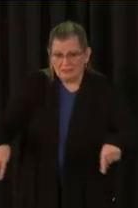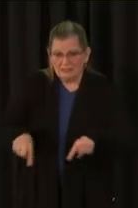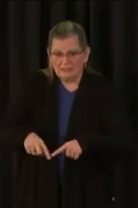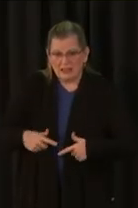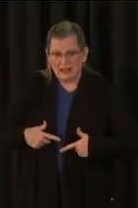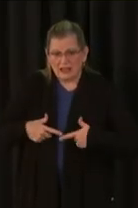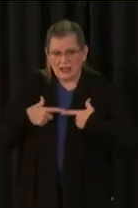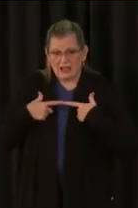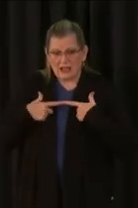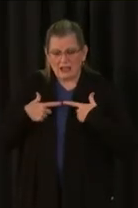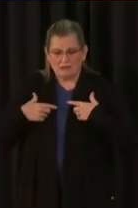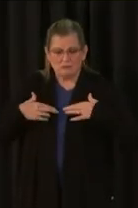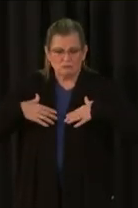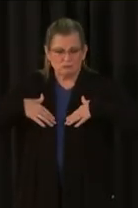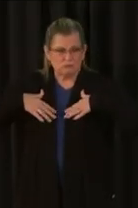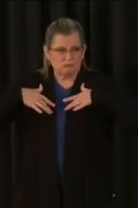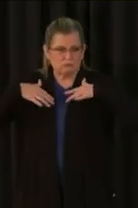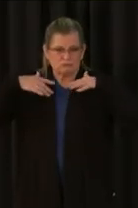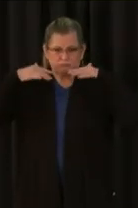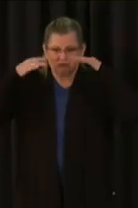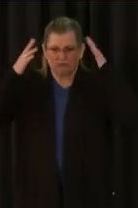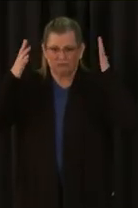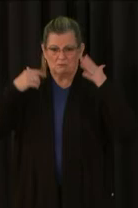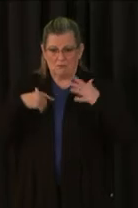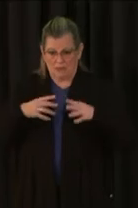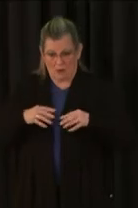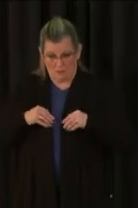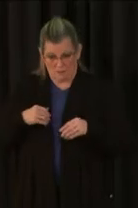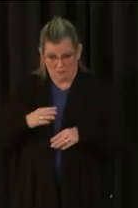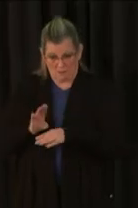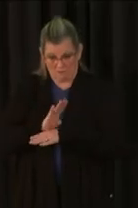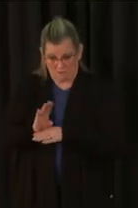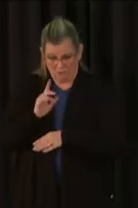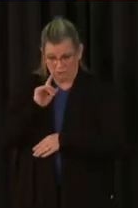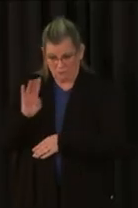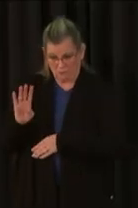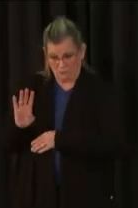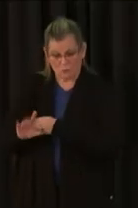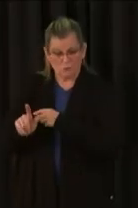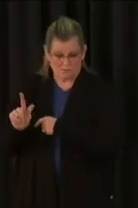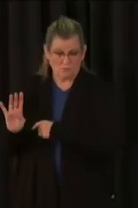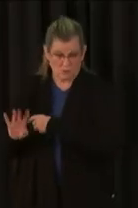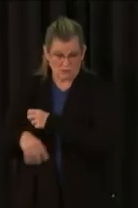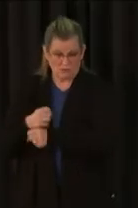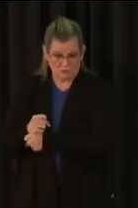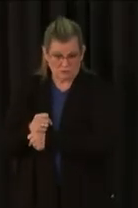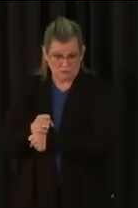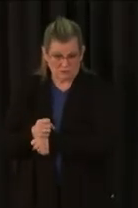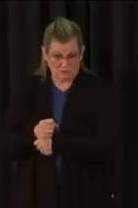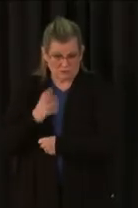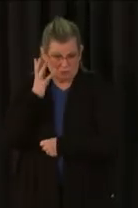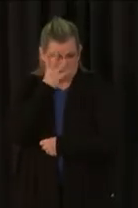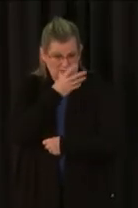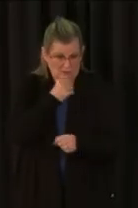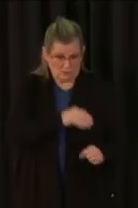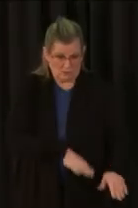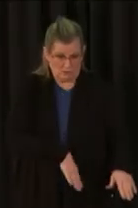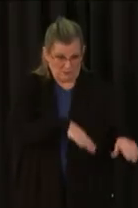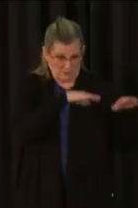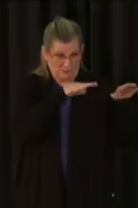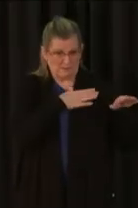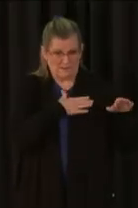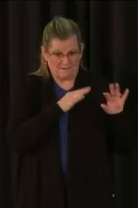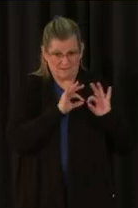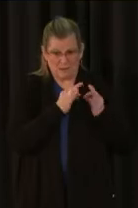I've had my business headquartered here for 24 years, and I'm raising my beautiful family with my partner here in D.C. So I am